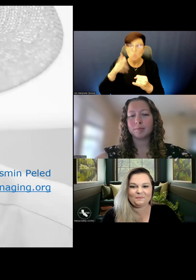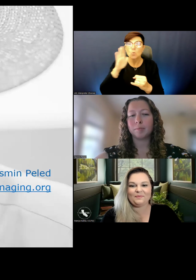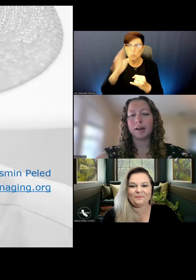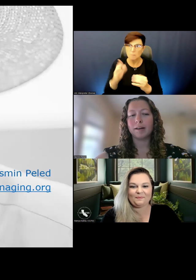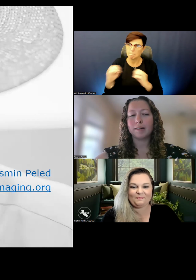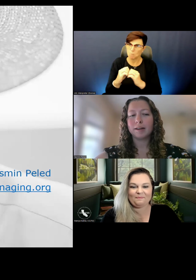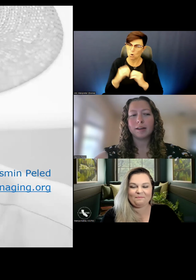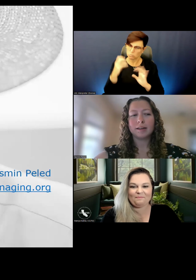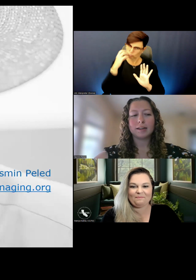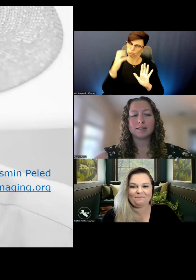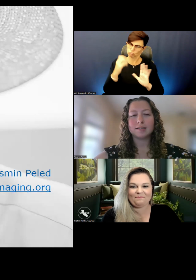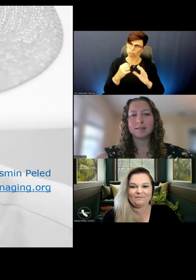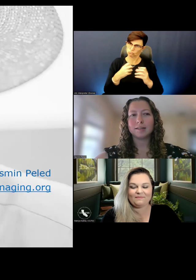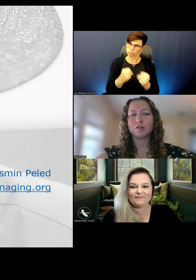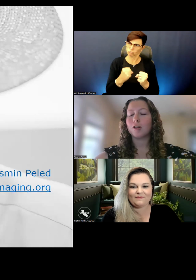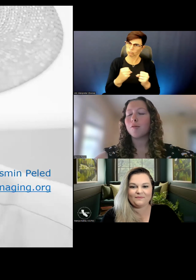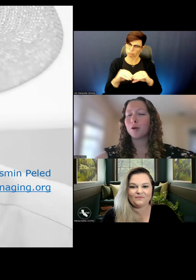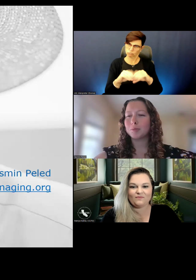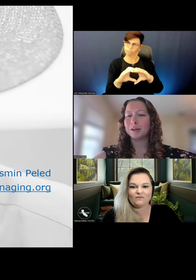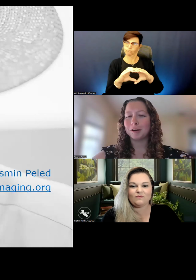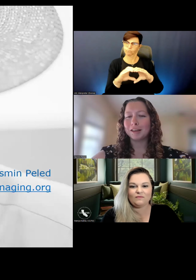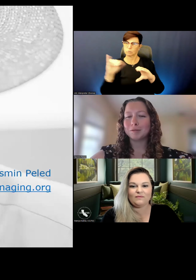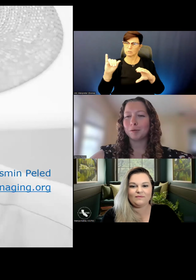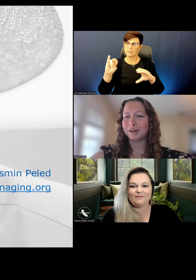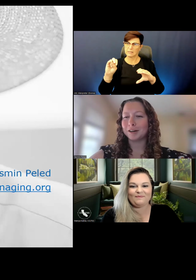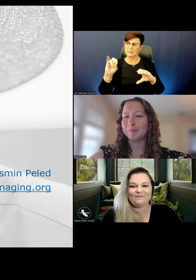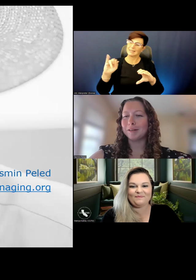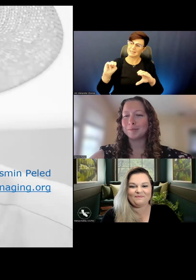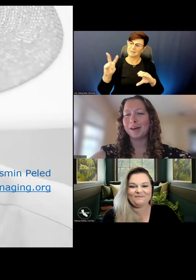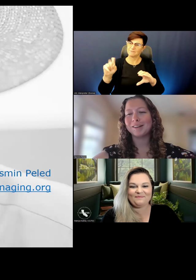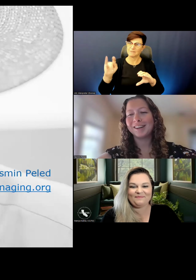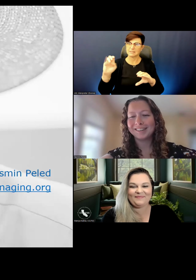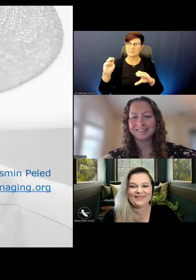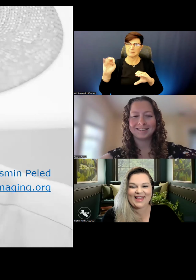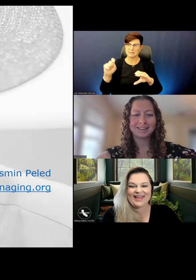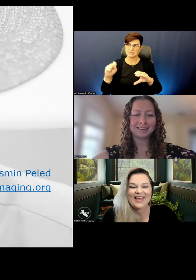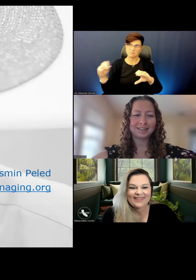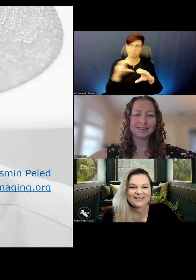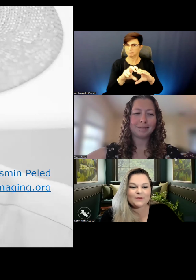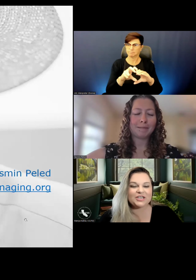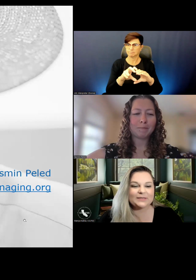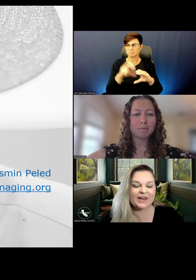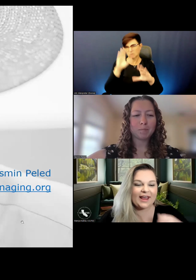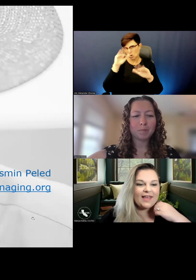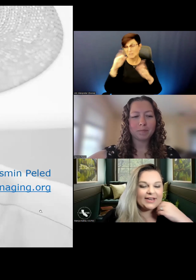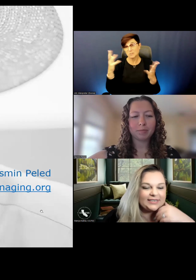investments, but there's a lot of work to be done. So I think that's what we're going to talk about in this panel.